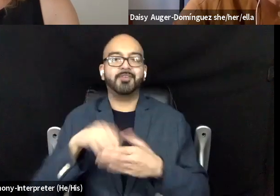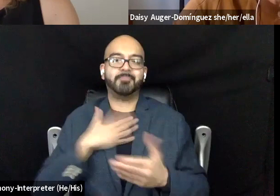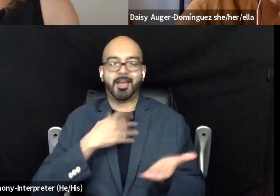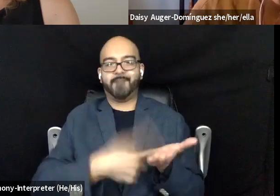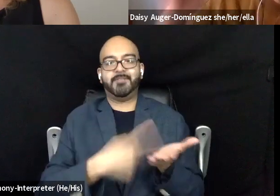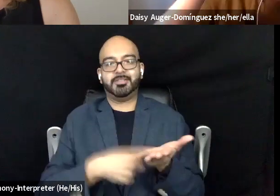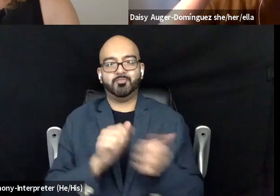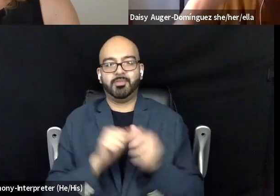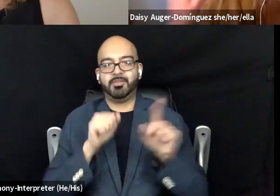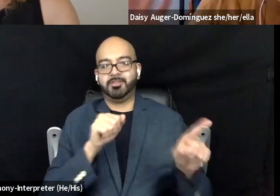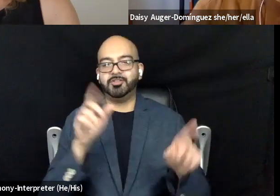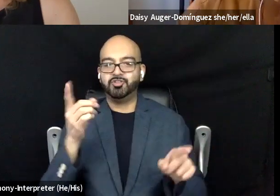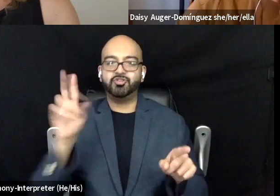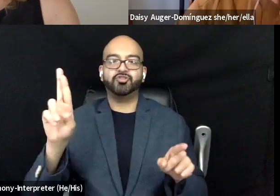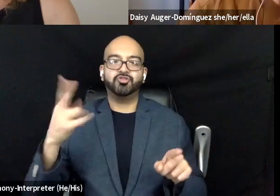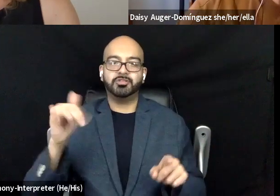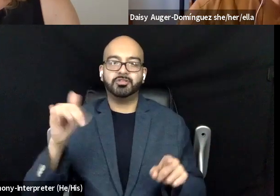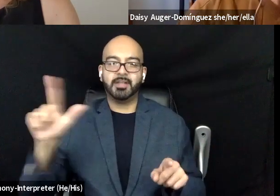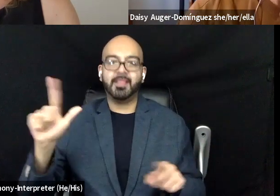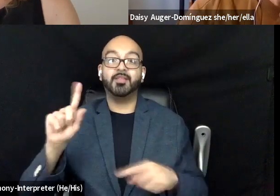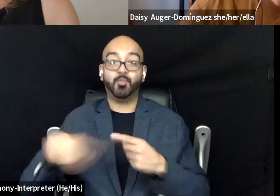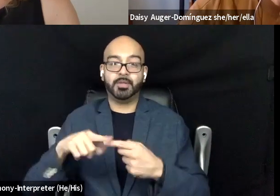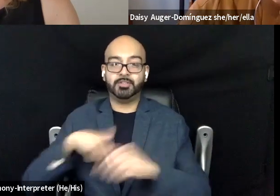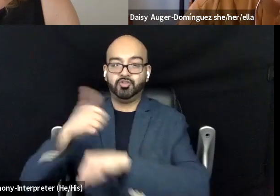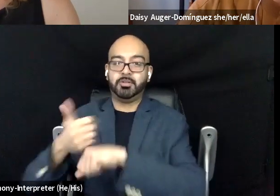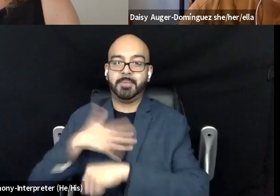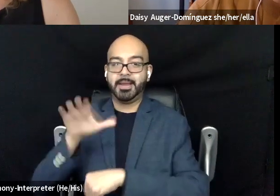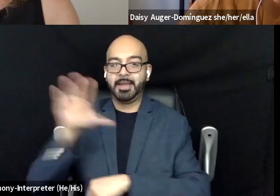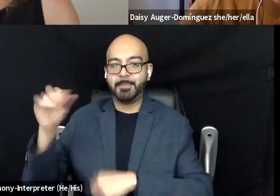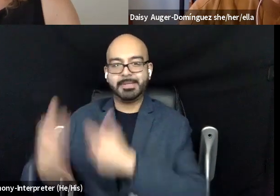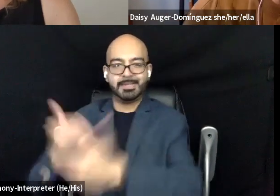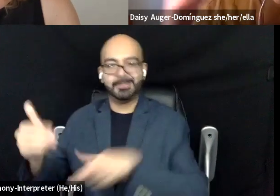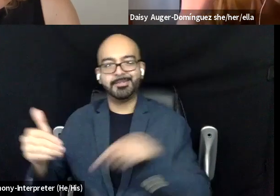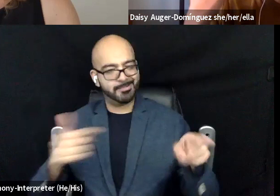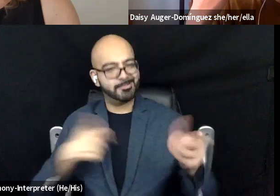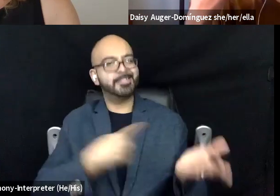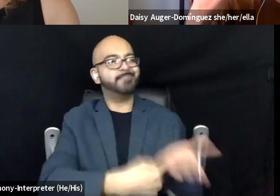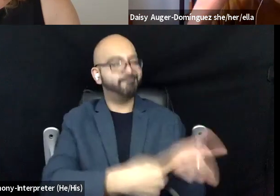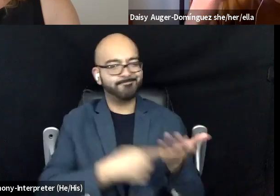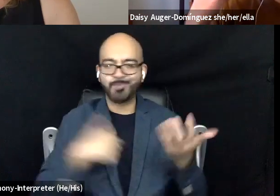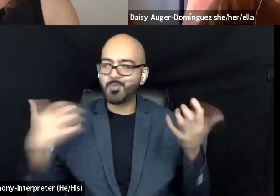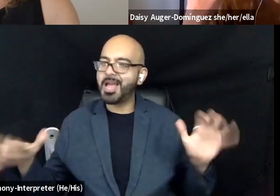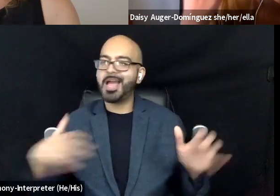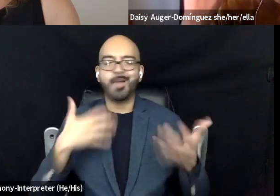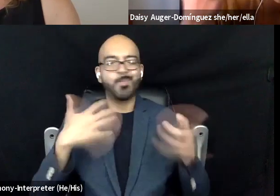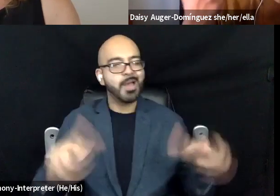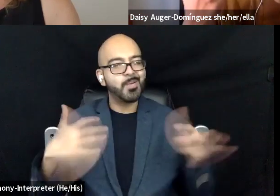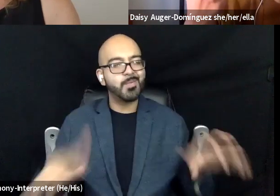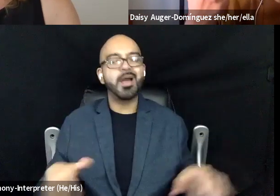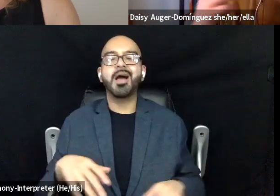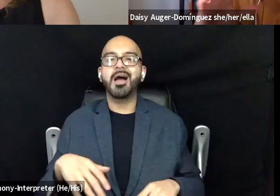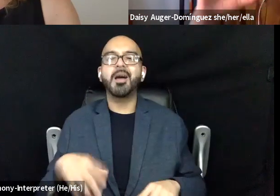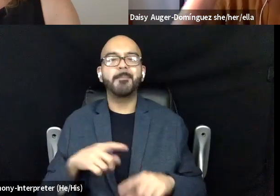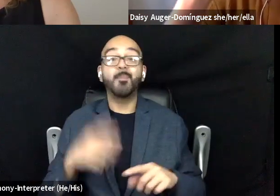to go out on my own, that I had some really great offers in front of me. But I kept on thinking, I've seen that movie play out